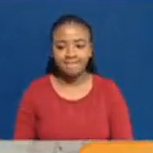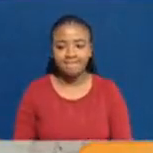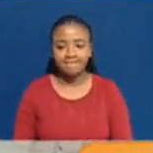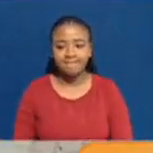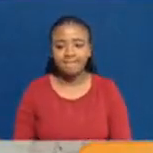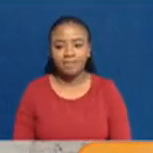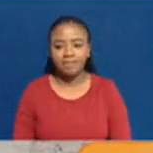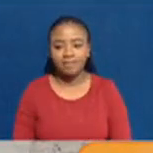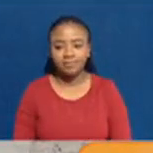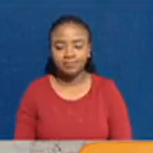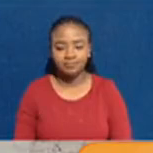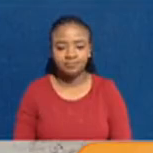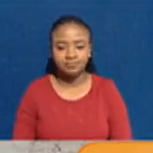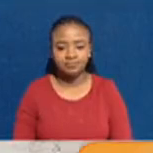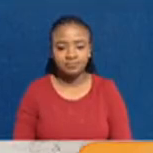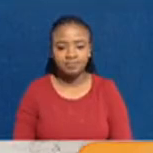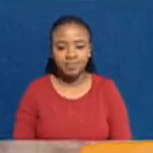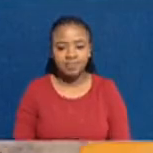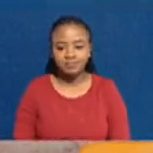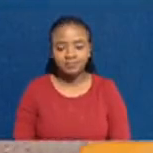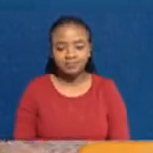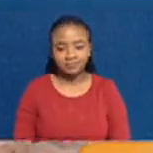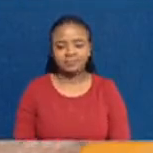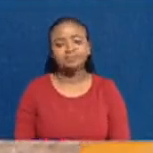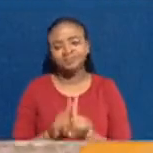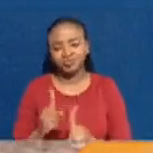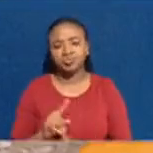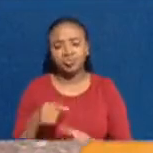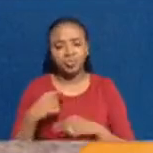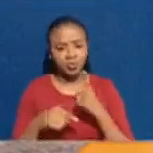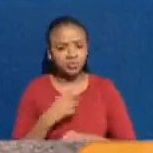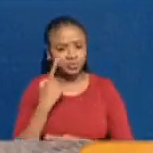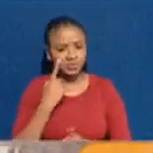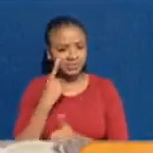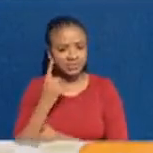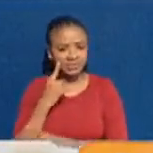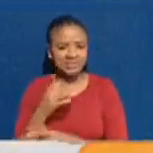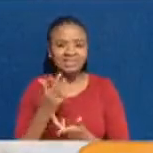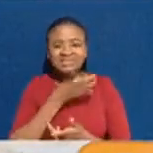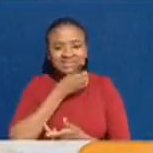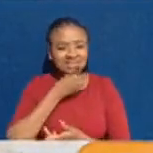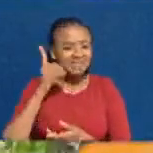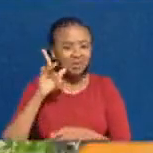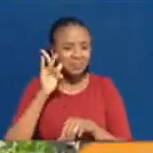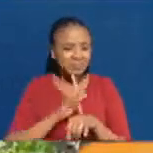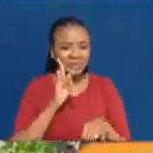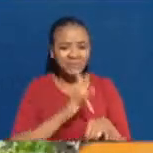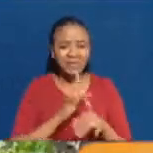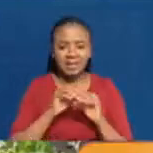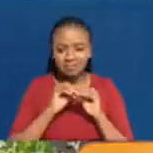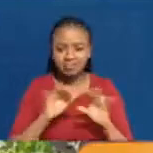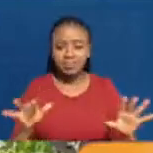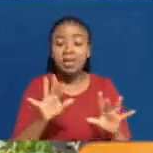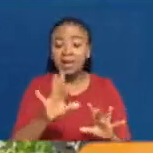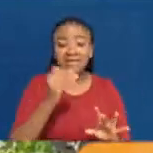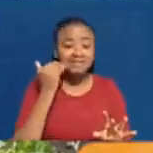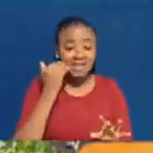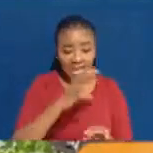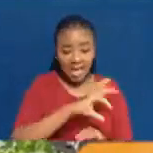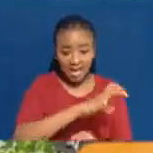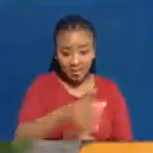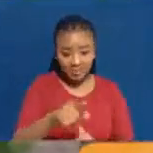At the time when effects of the ravaging drought continue to be felt across the country, the Department of Agriculture in Siaya County has